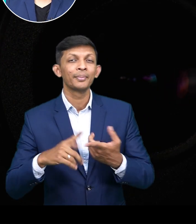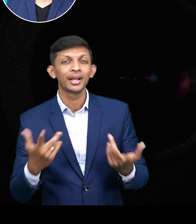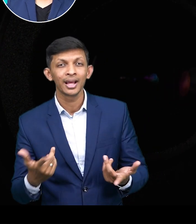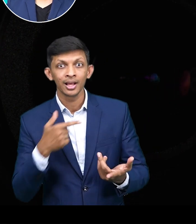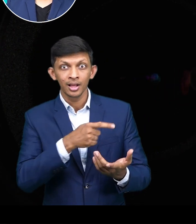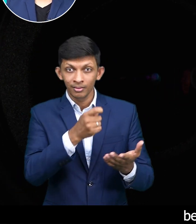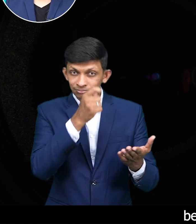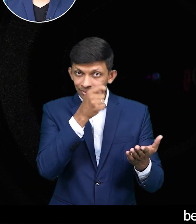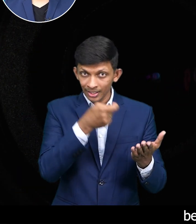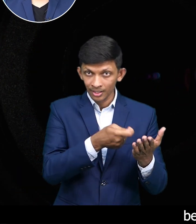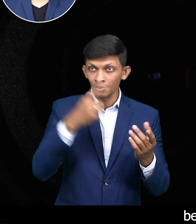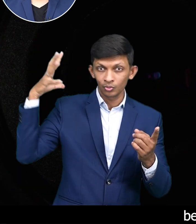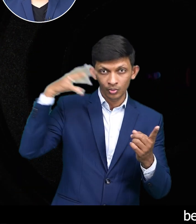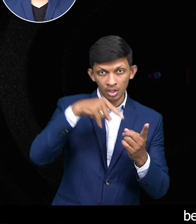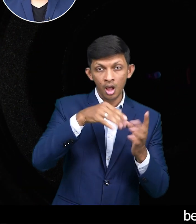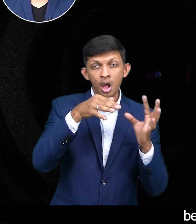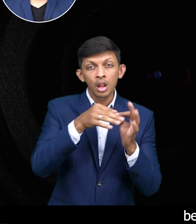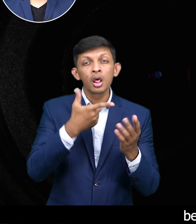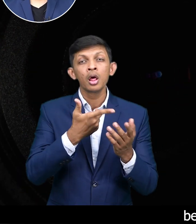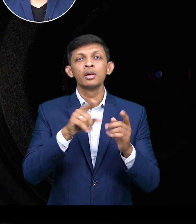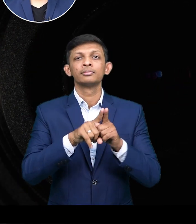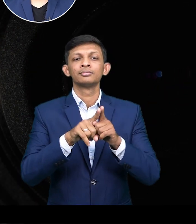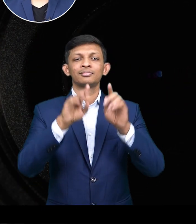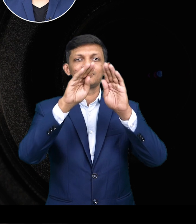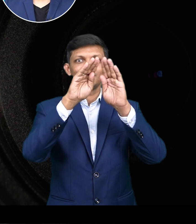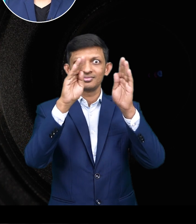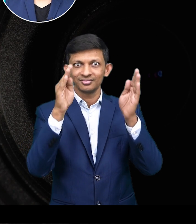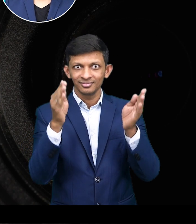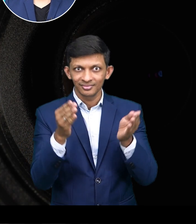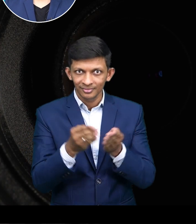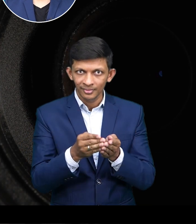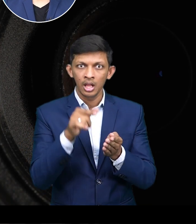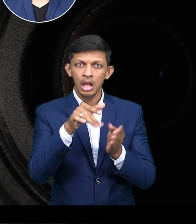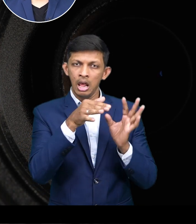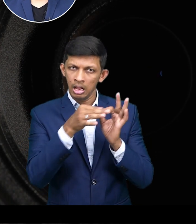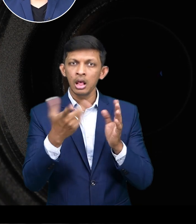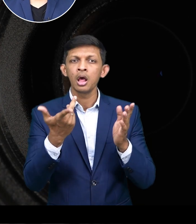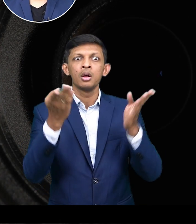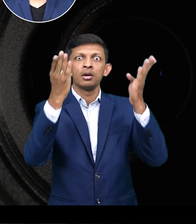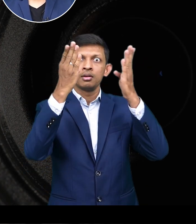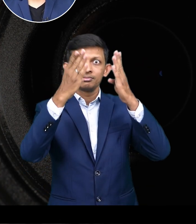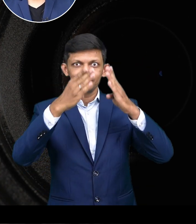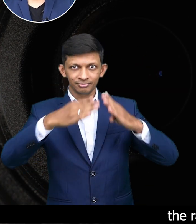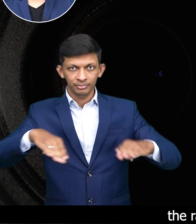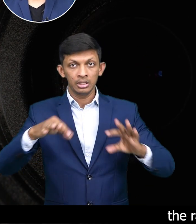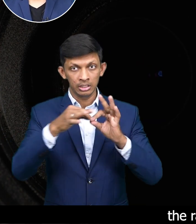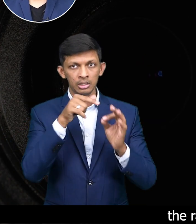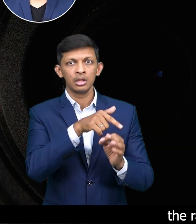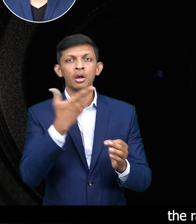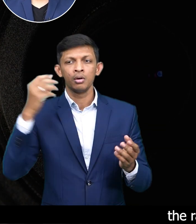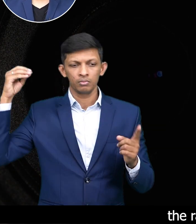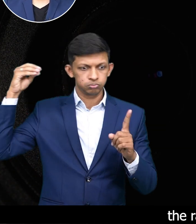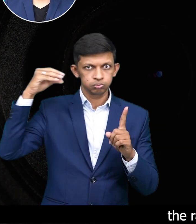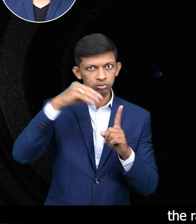This happens because a magnifying lens is a converging lens. So, it converges the rays